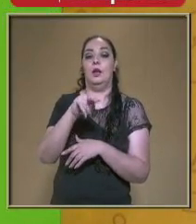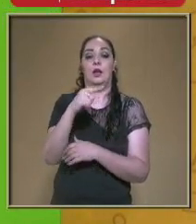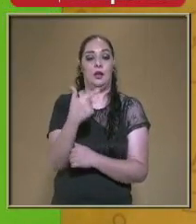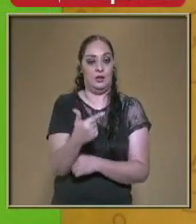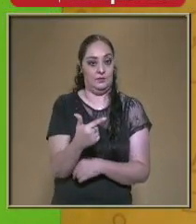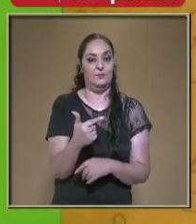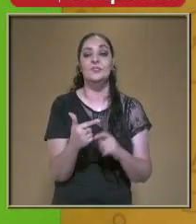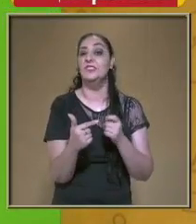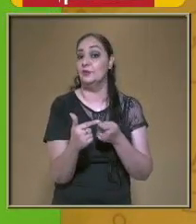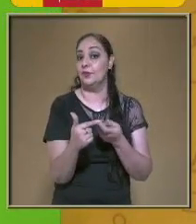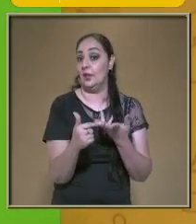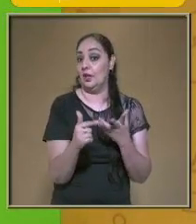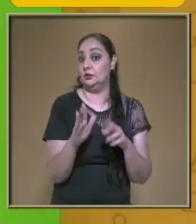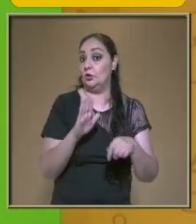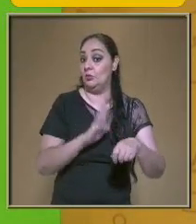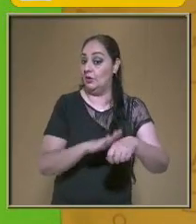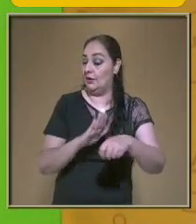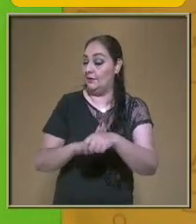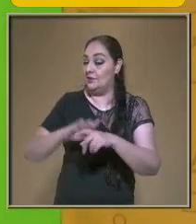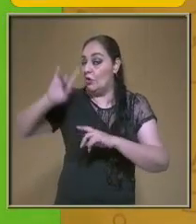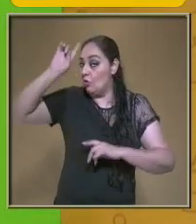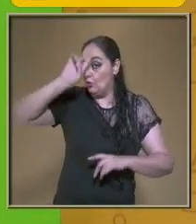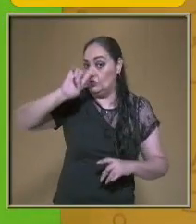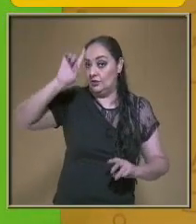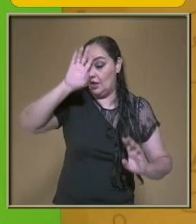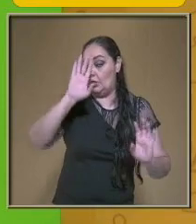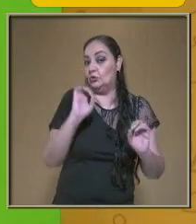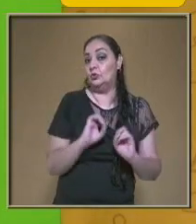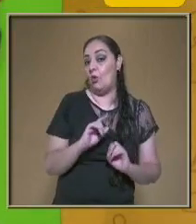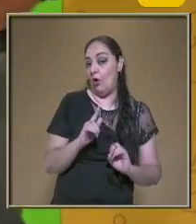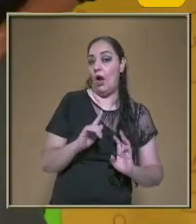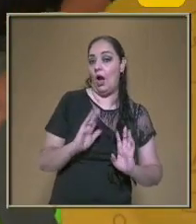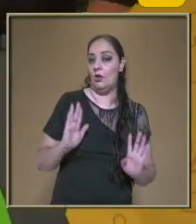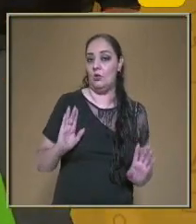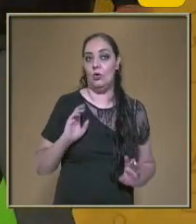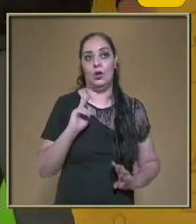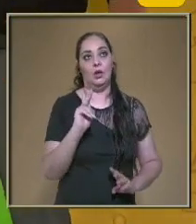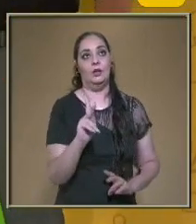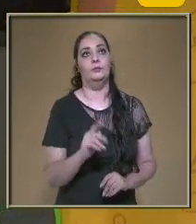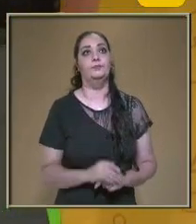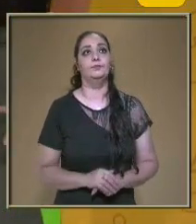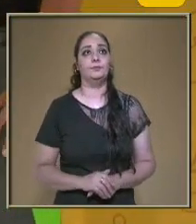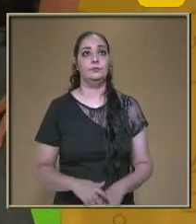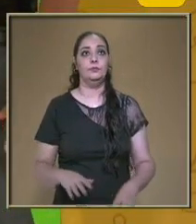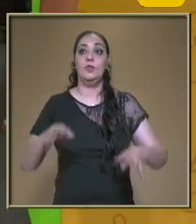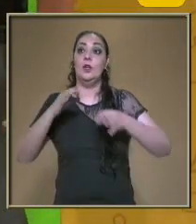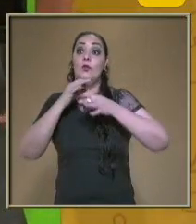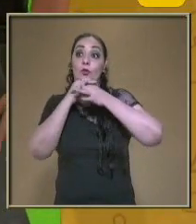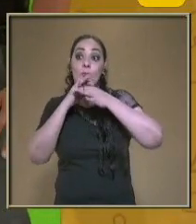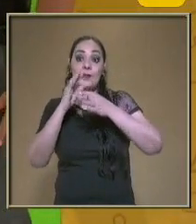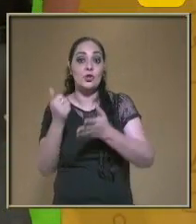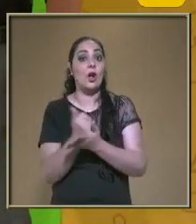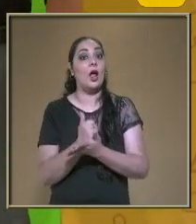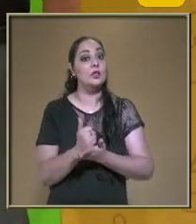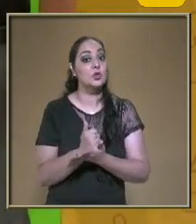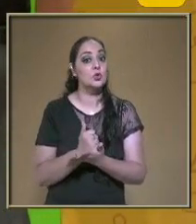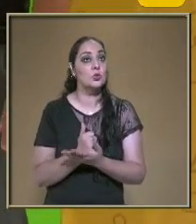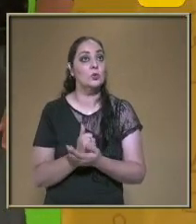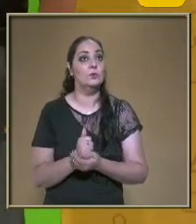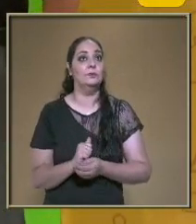express recommendations, suggestions, advices, okay? Information, we have